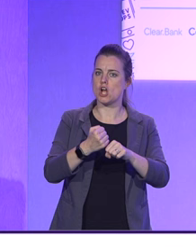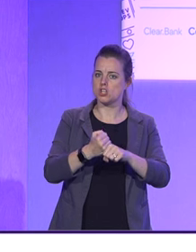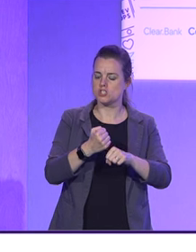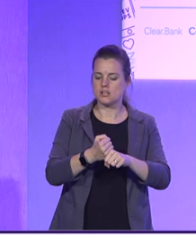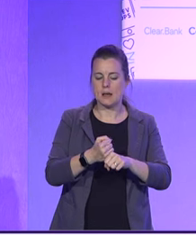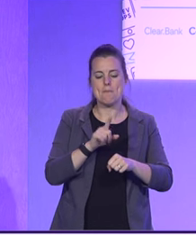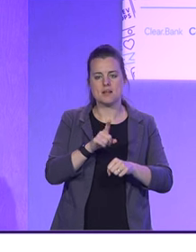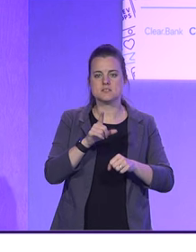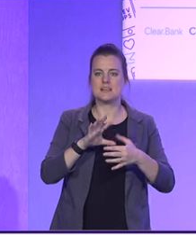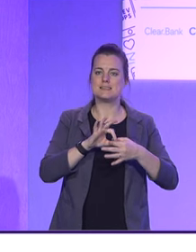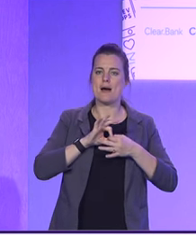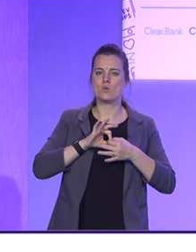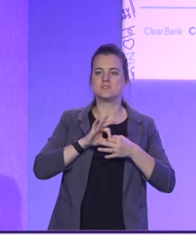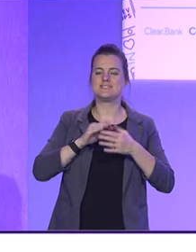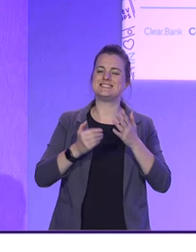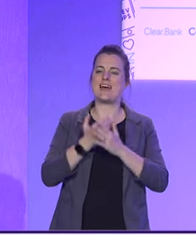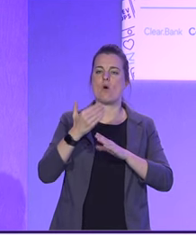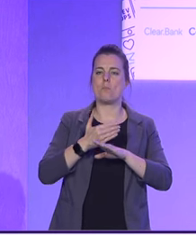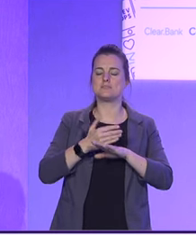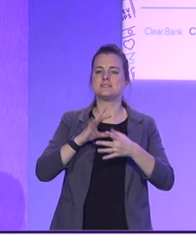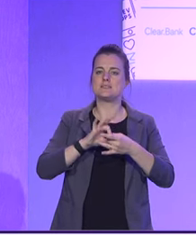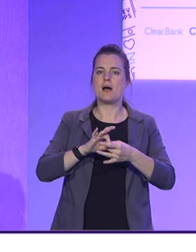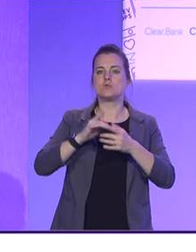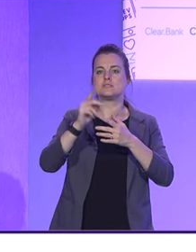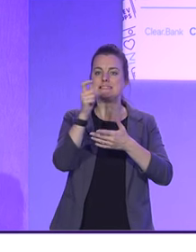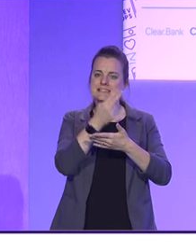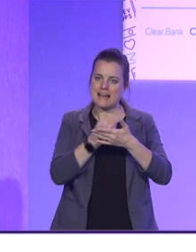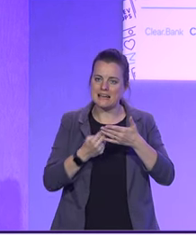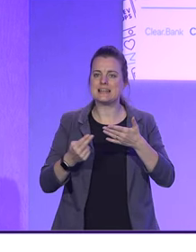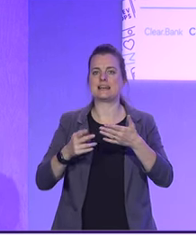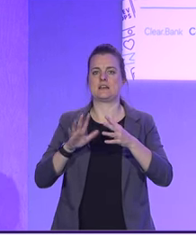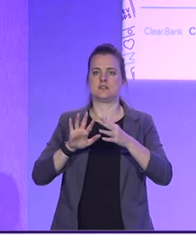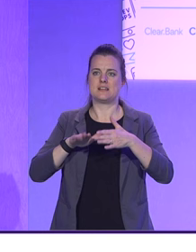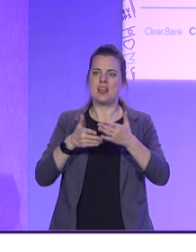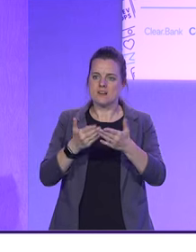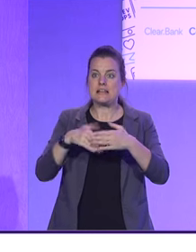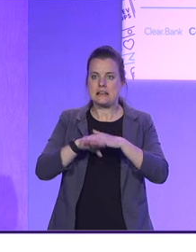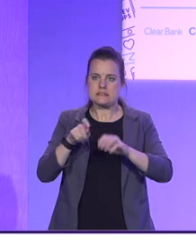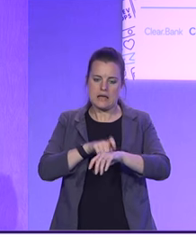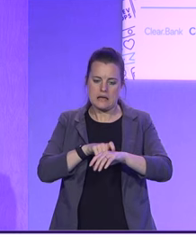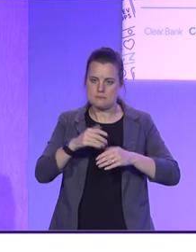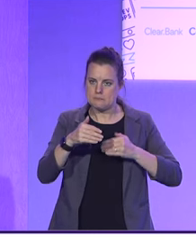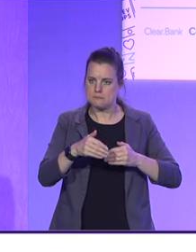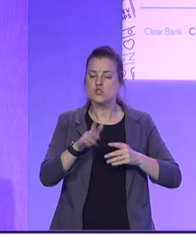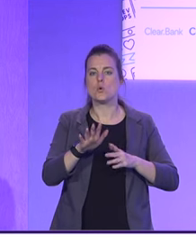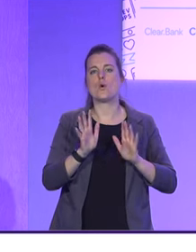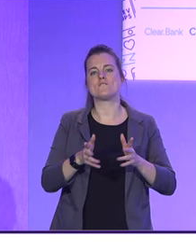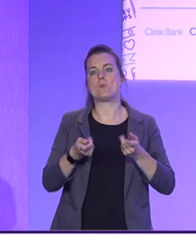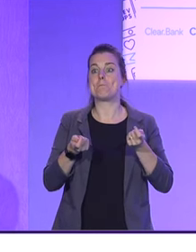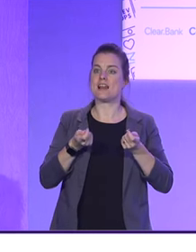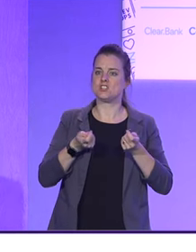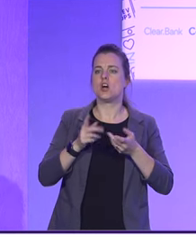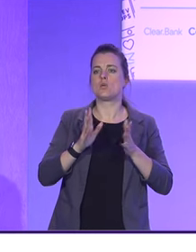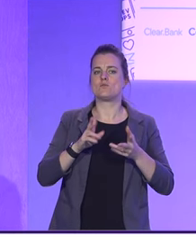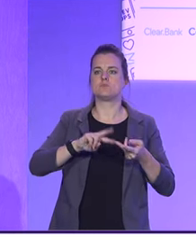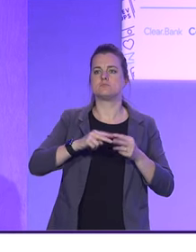about designing and building a thing that basically works in the time. Okay? So you have to manage the services, you have to monitorize